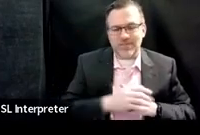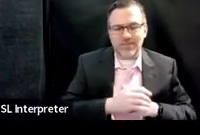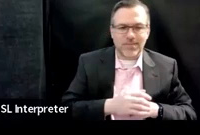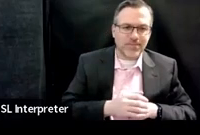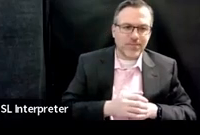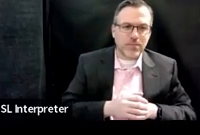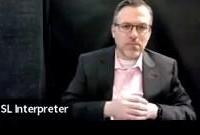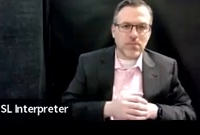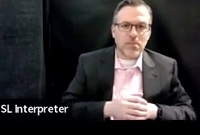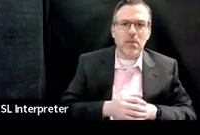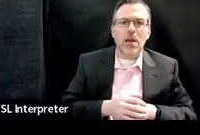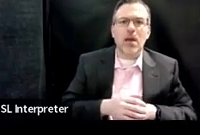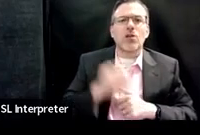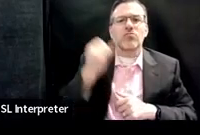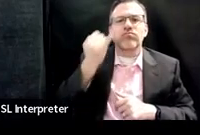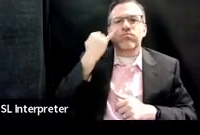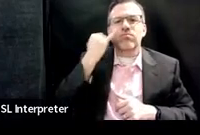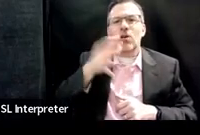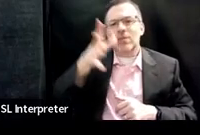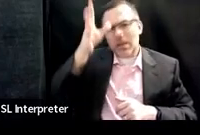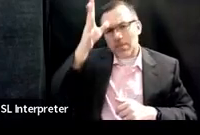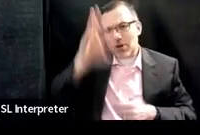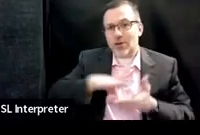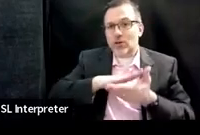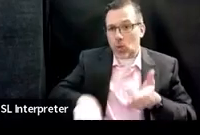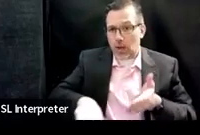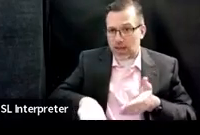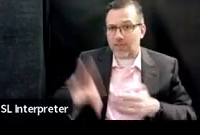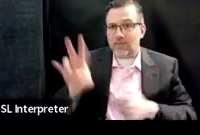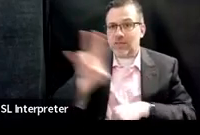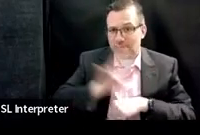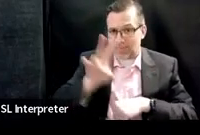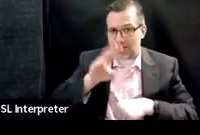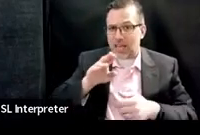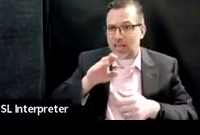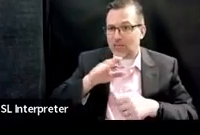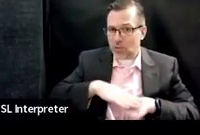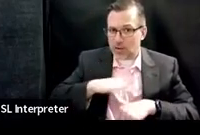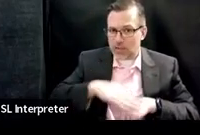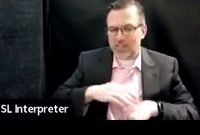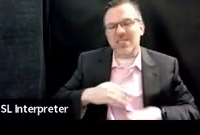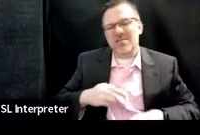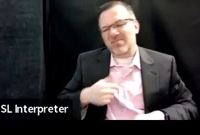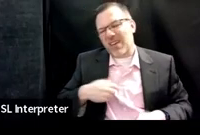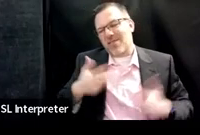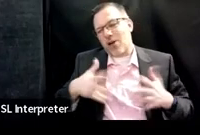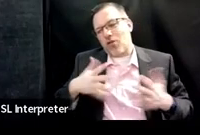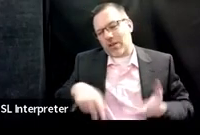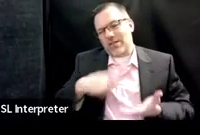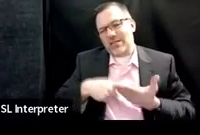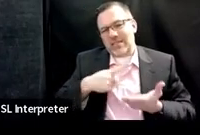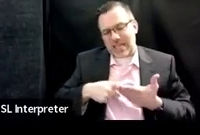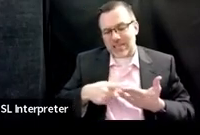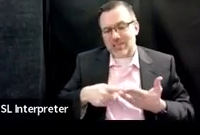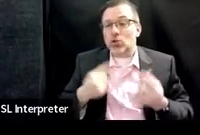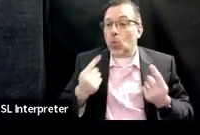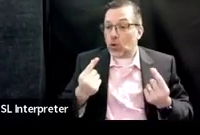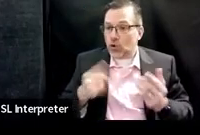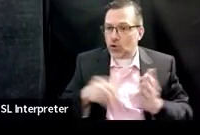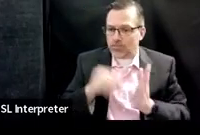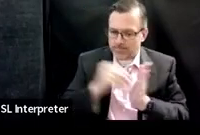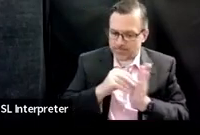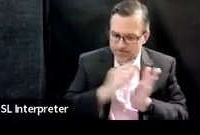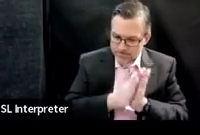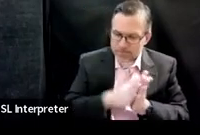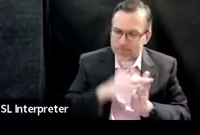And what if the parent waives their right to 7-day notice? And we've gone over that a couple of times. Just need to document that in the written notice by